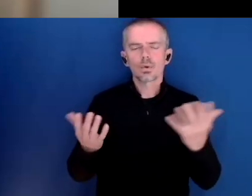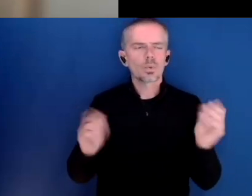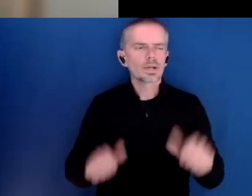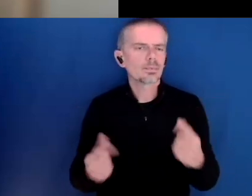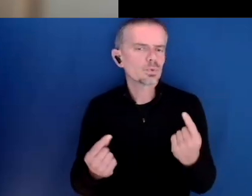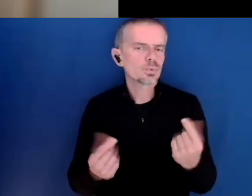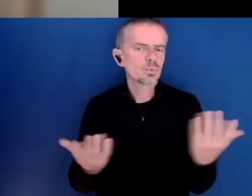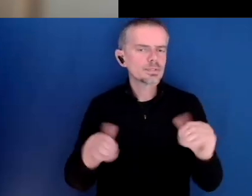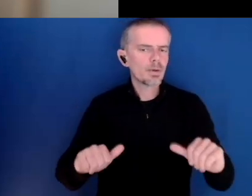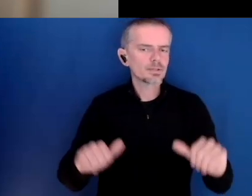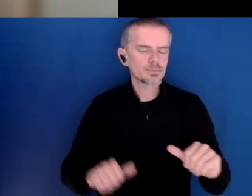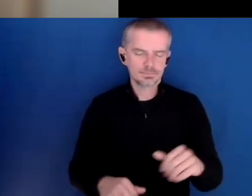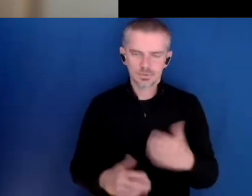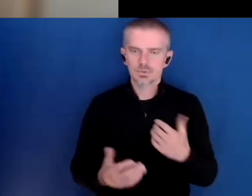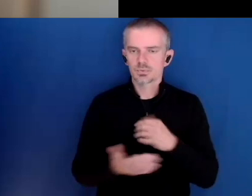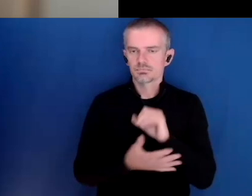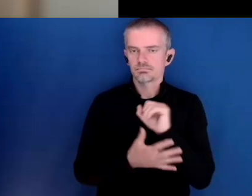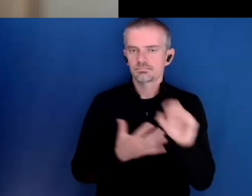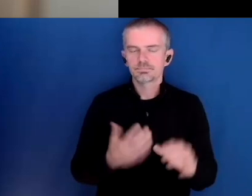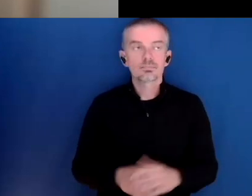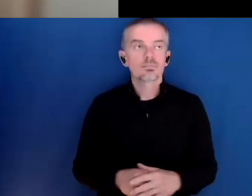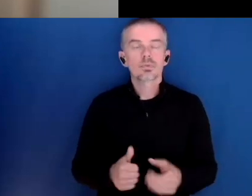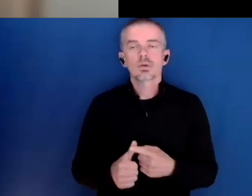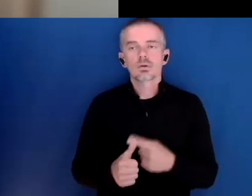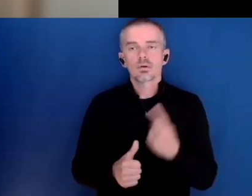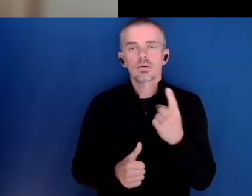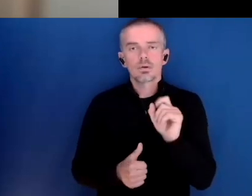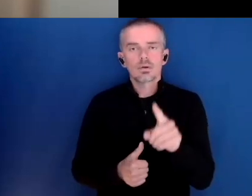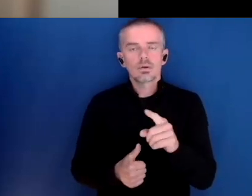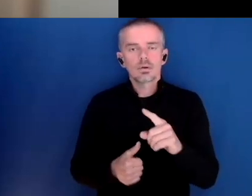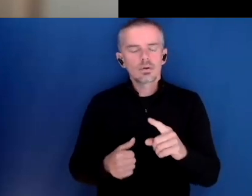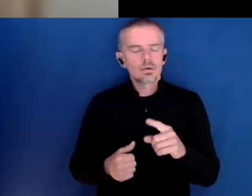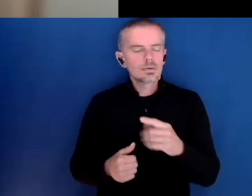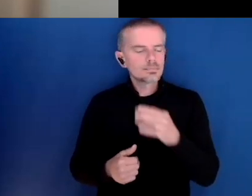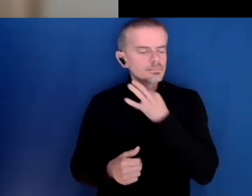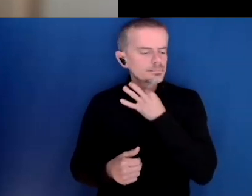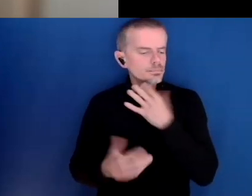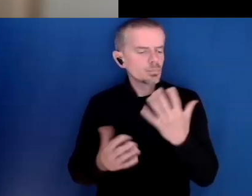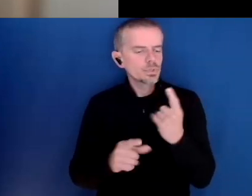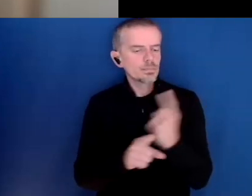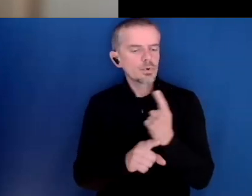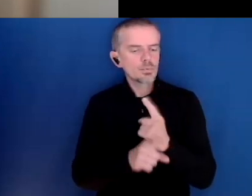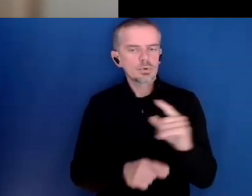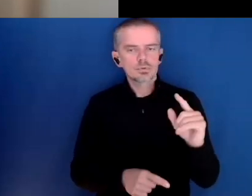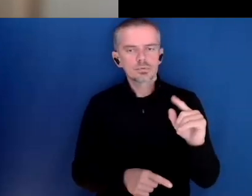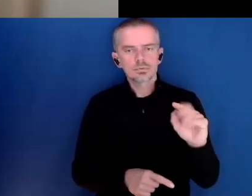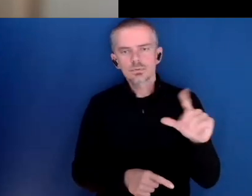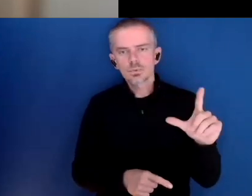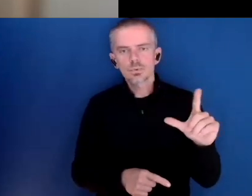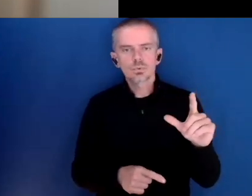those. One question is asking about what might be an appropriate tool or opportunity